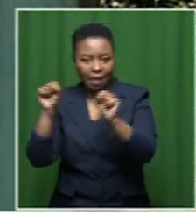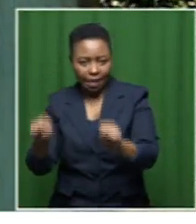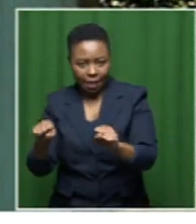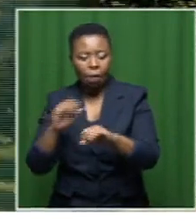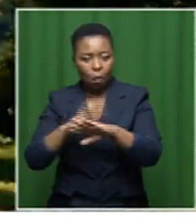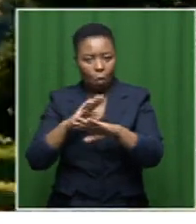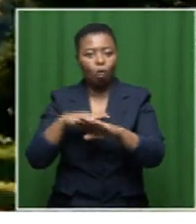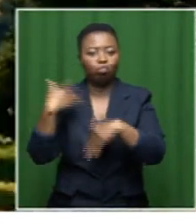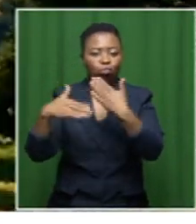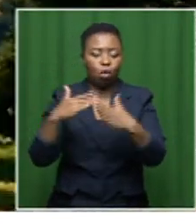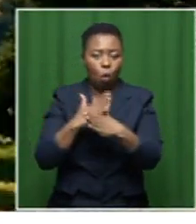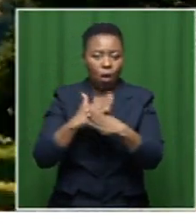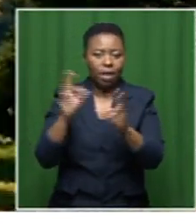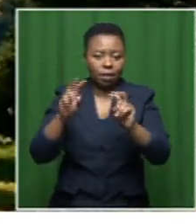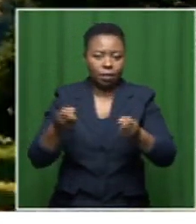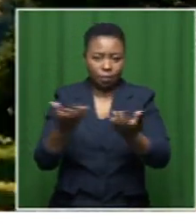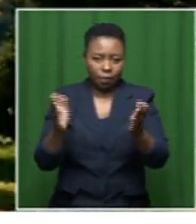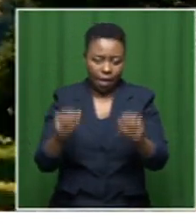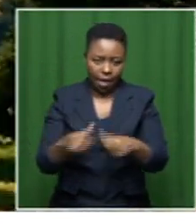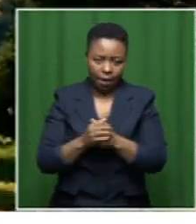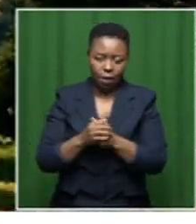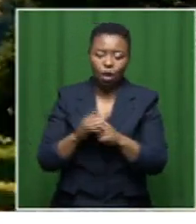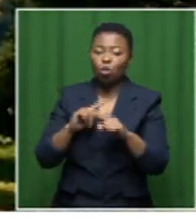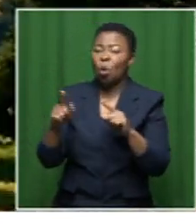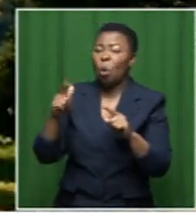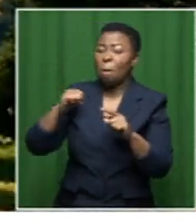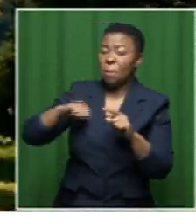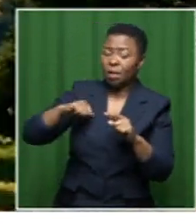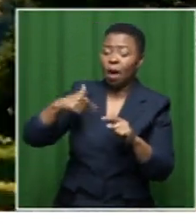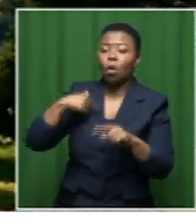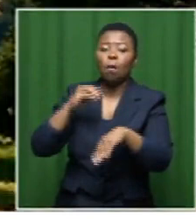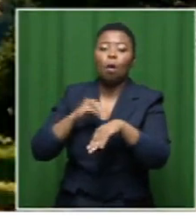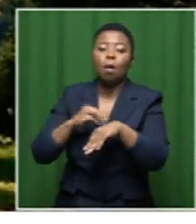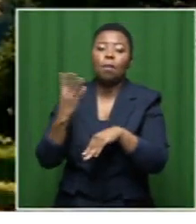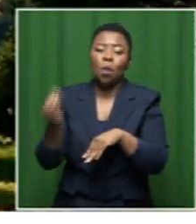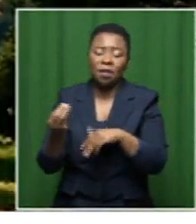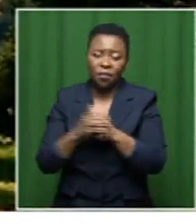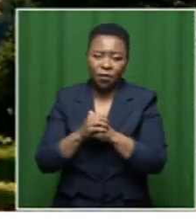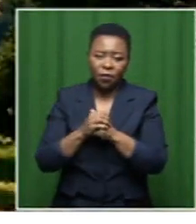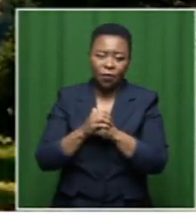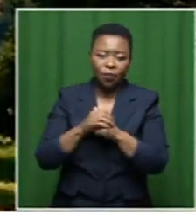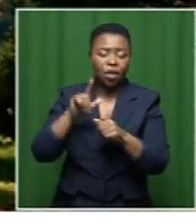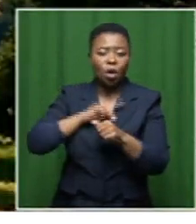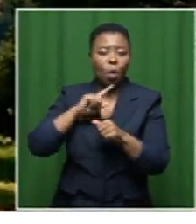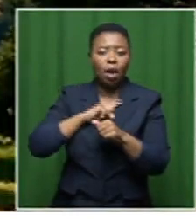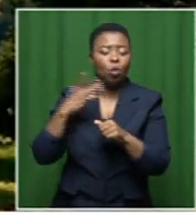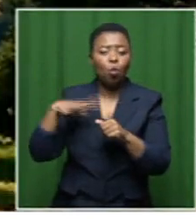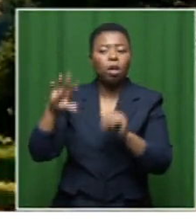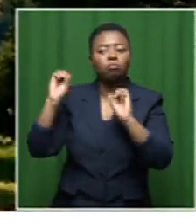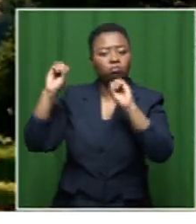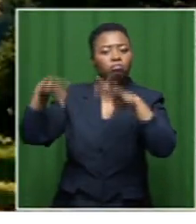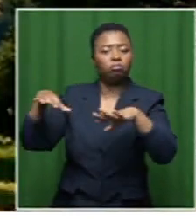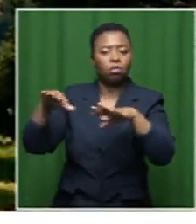the grid. We're having a problem with the municipality that we are not allowed to put the power back into the